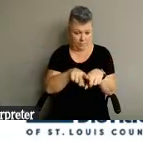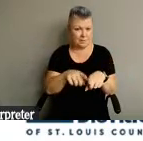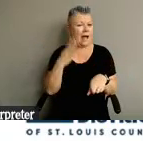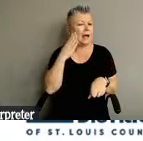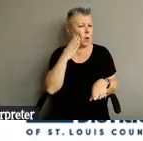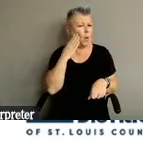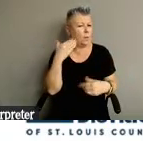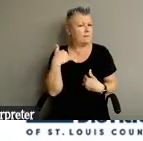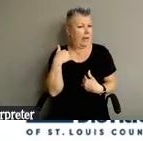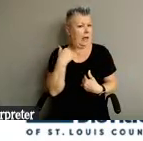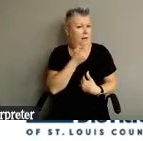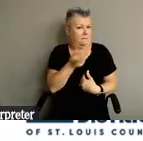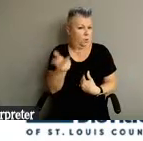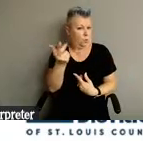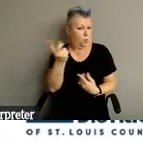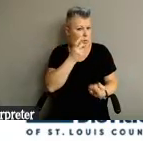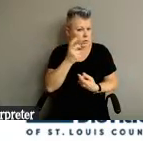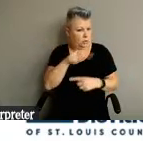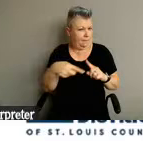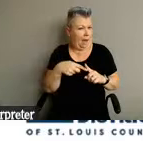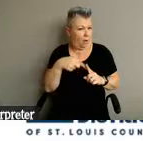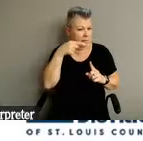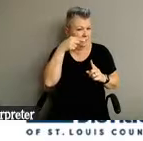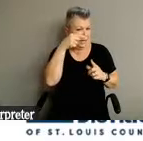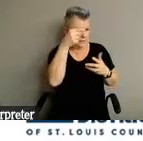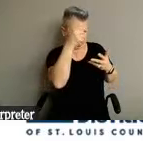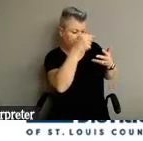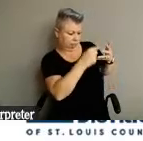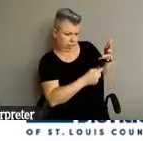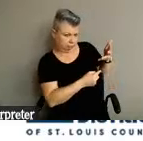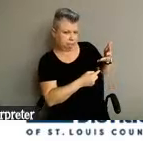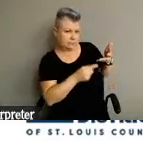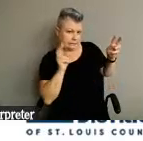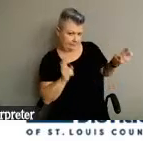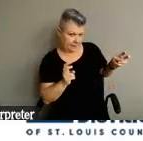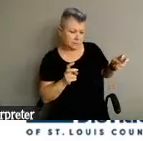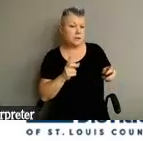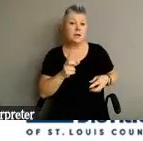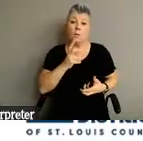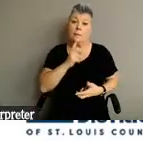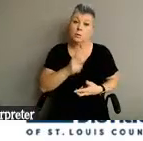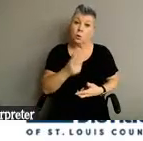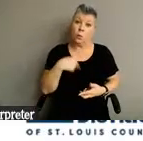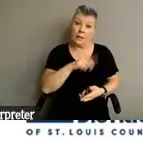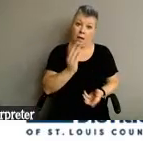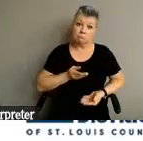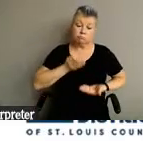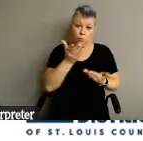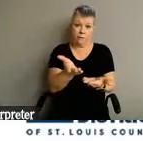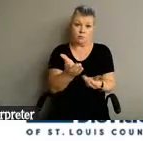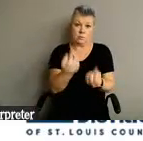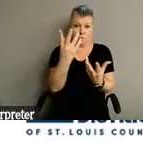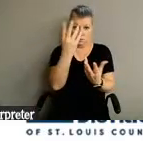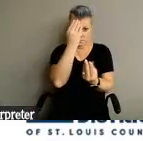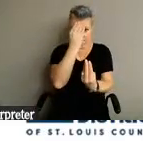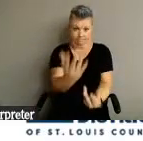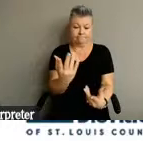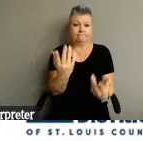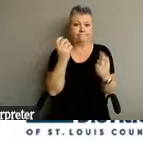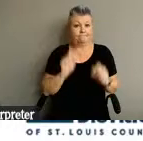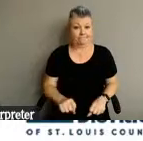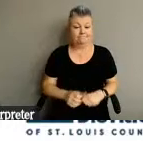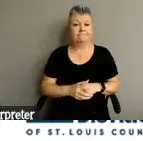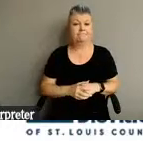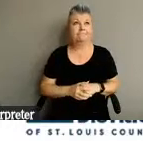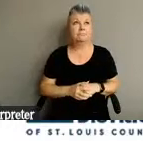a few questions in this area, and we want to ensure that we're able to provide you as much information as possible. And